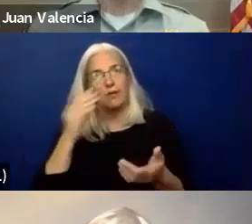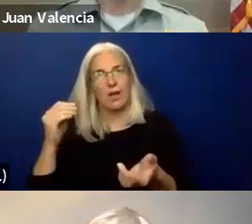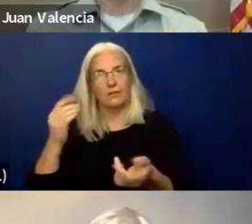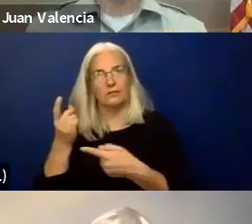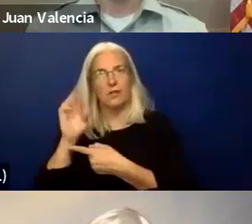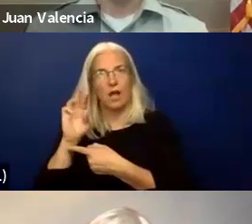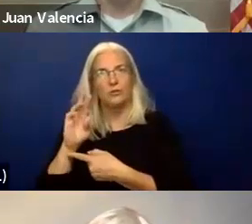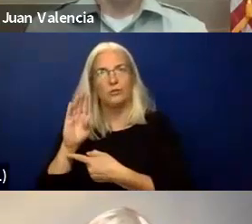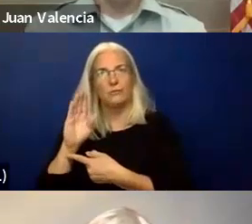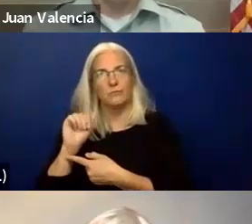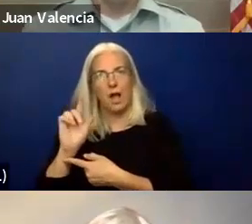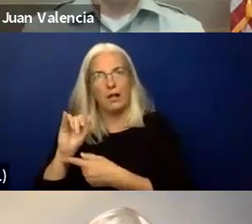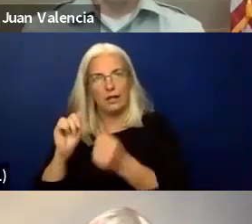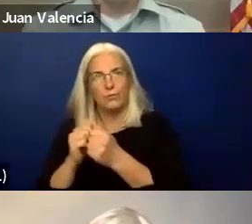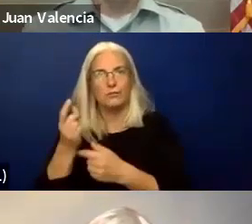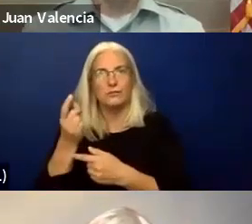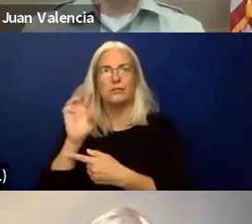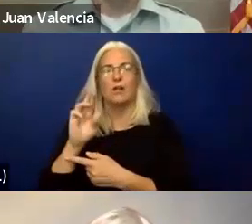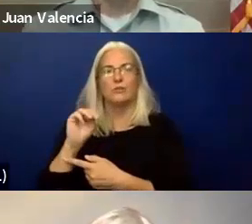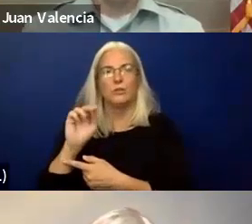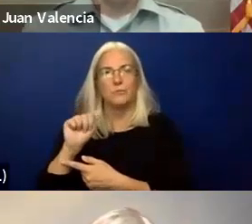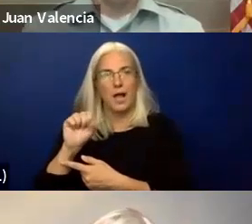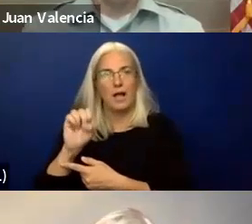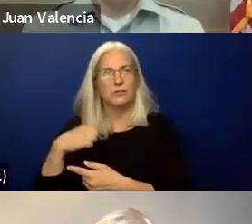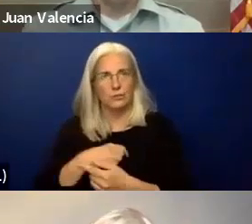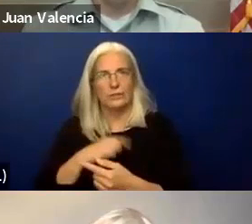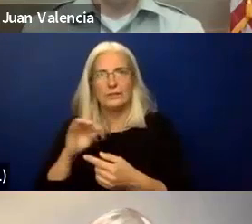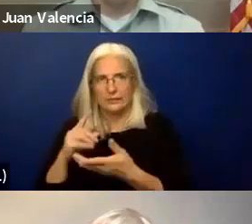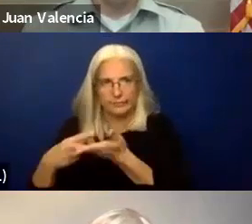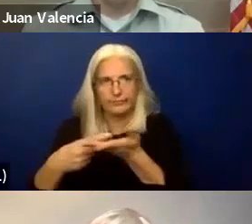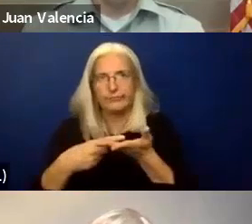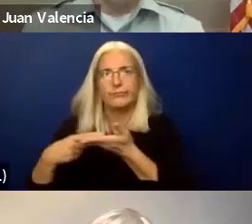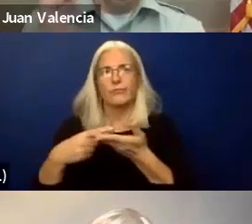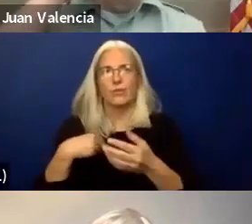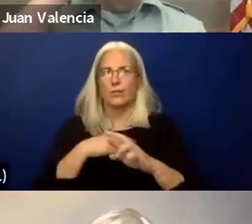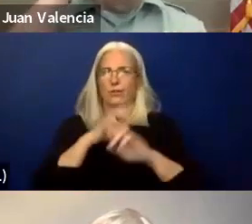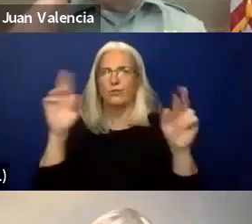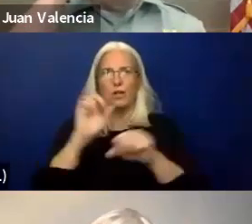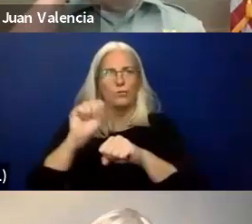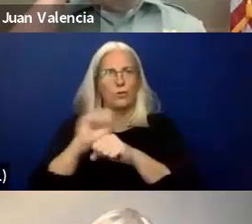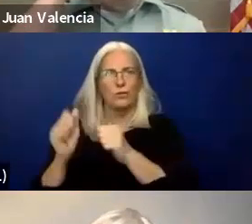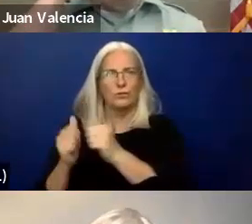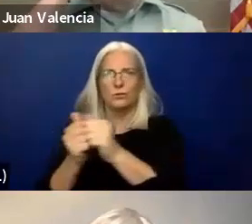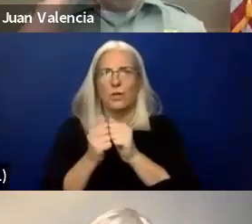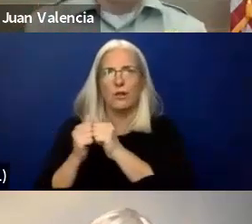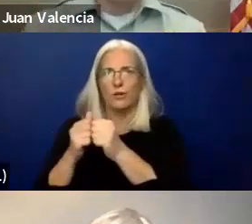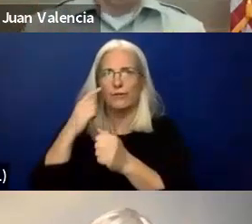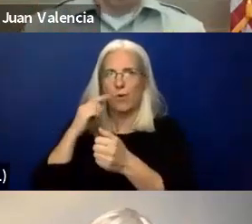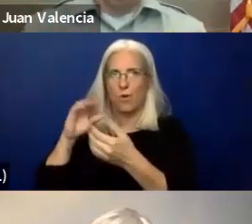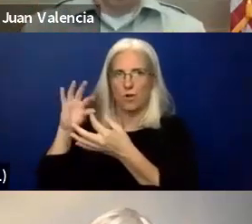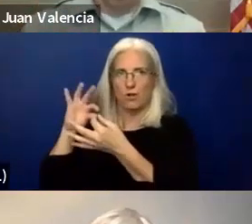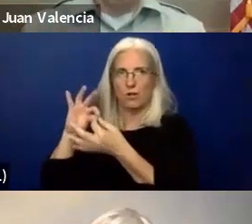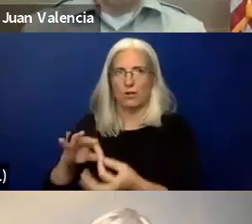stand ready to be able to work in collaboration with the county on any potential movement regarding levels. But I use that real life